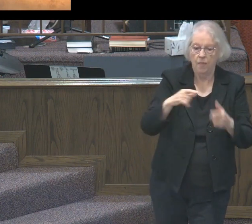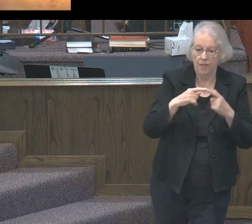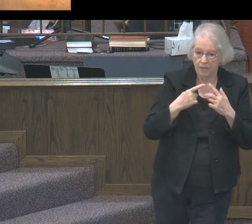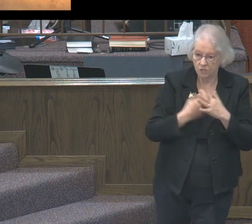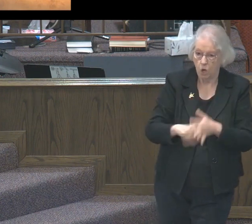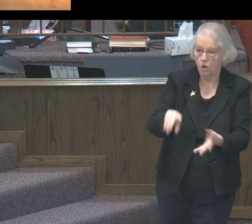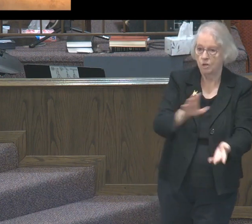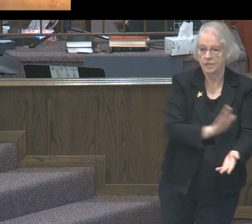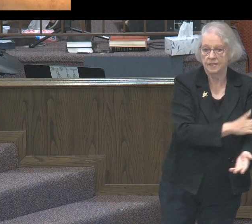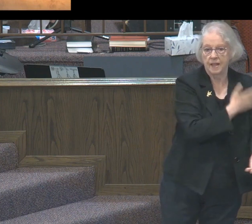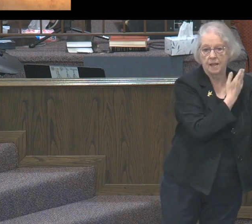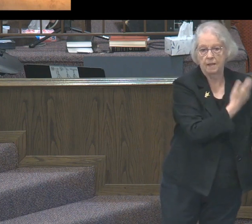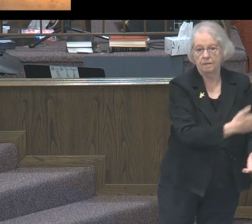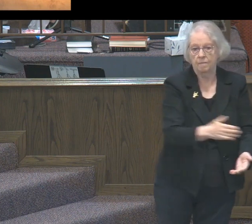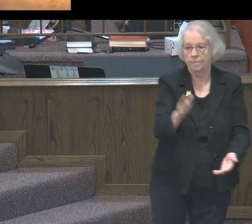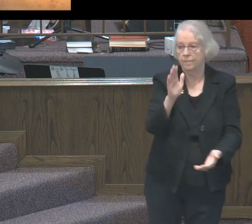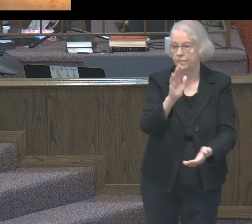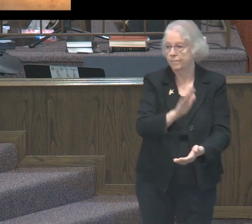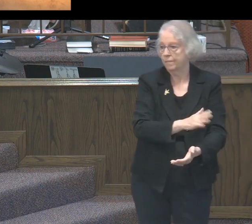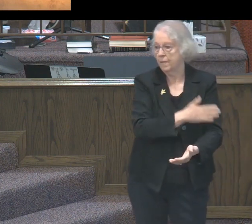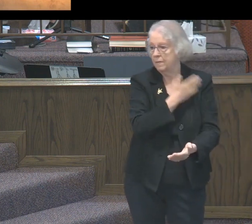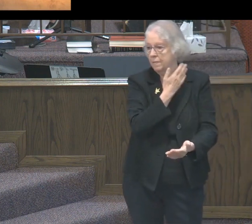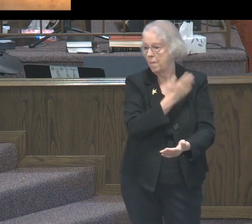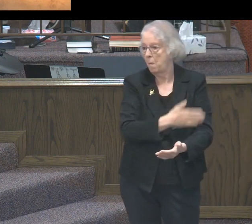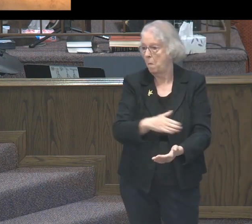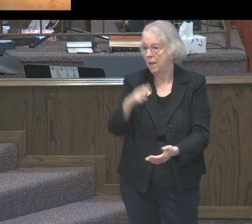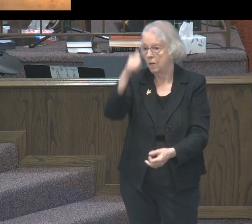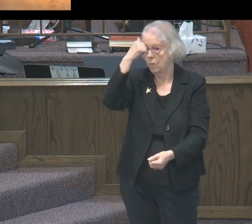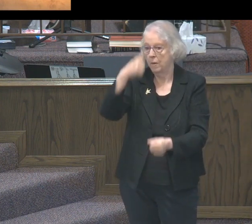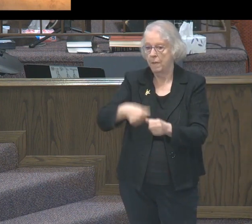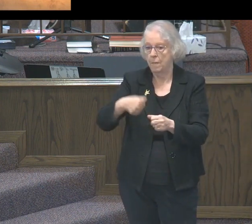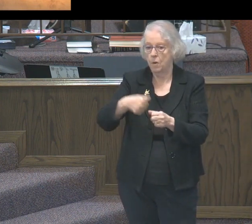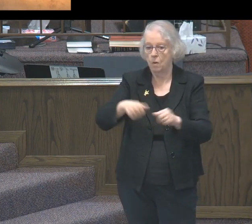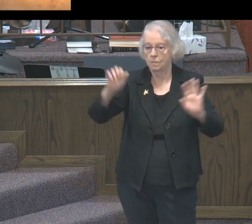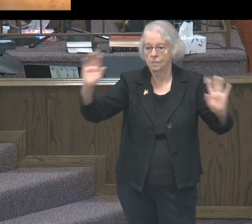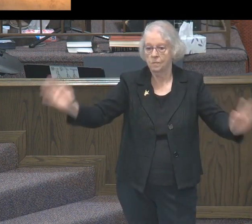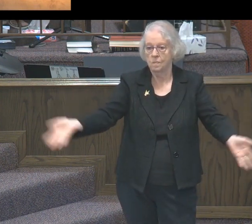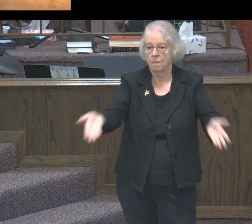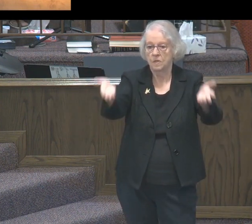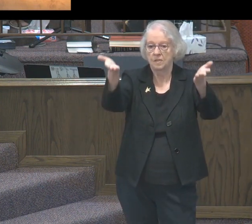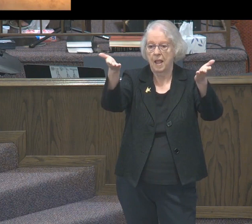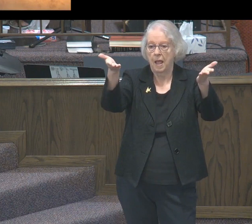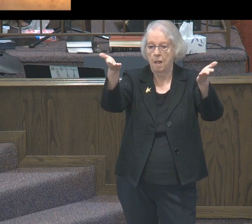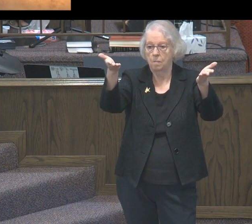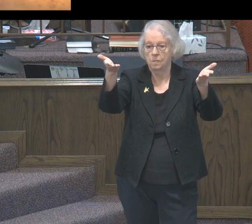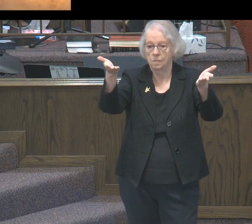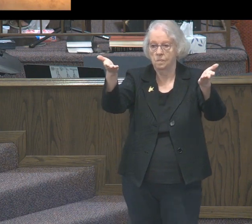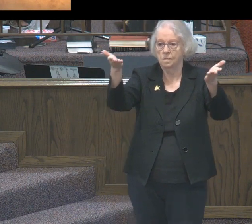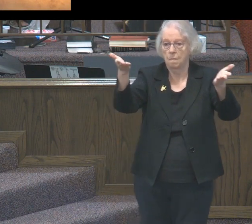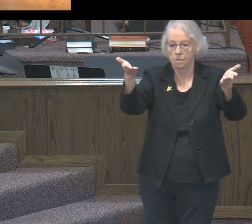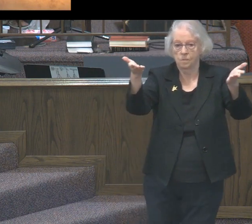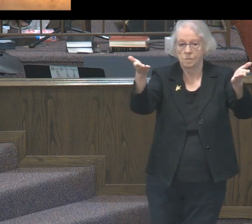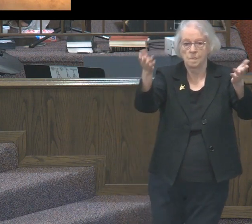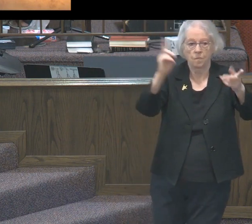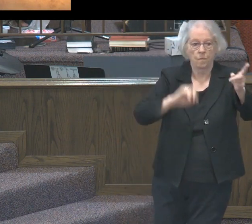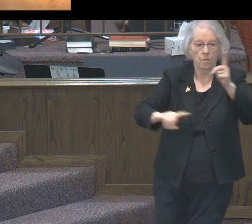they remembered all that Jesus did for them. Stand and let's be dismissed as we sing this song